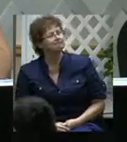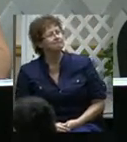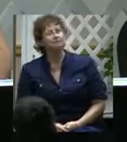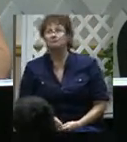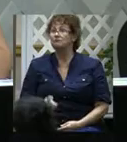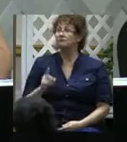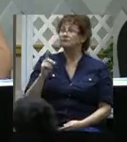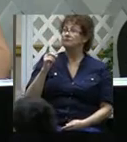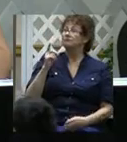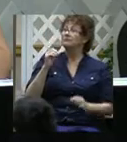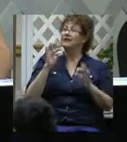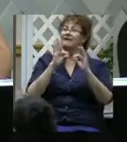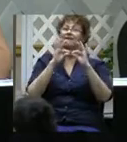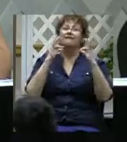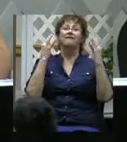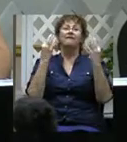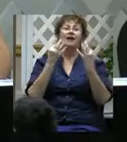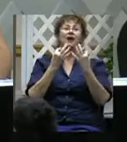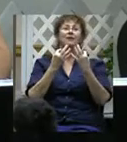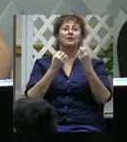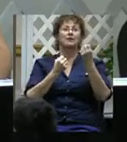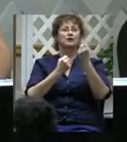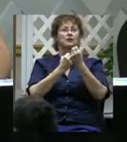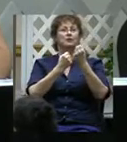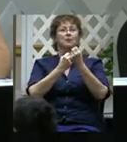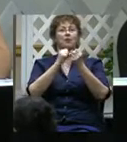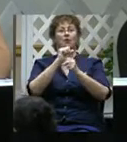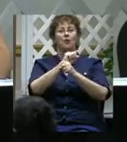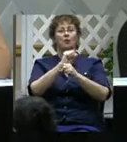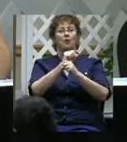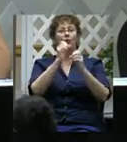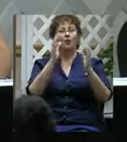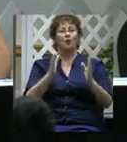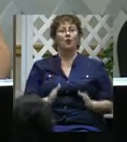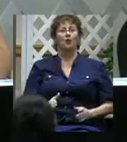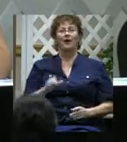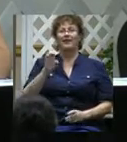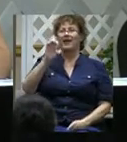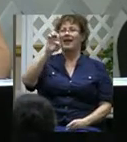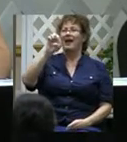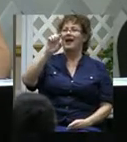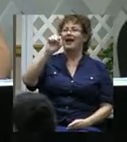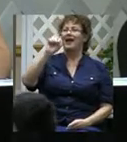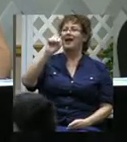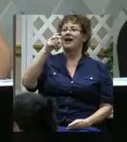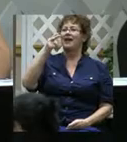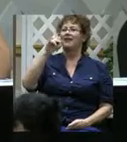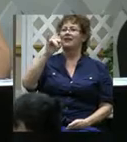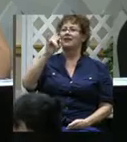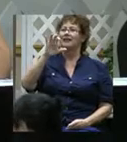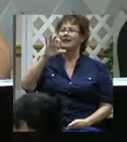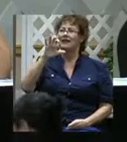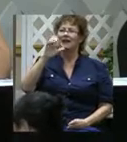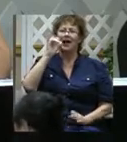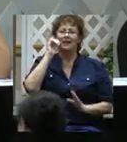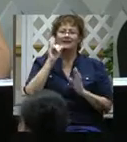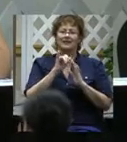Individual and family support worker, they require ethnic identity. It's a sensitive matter,